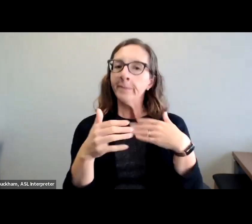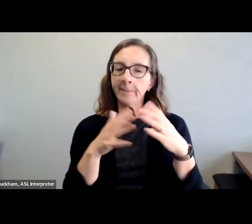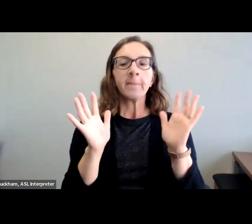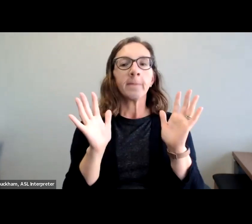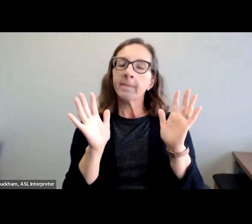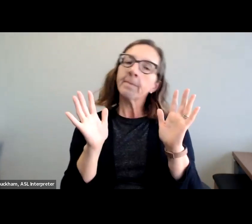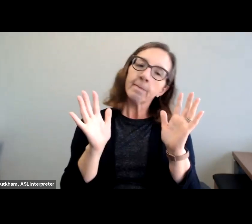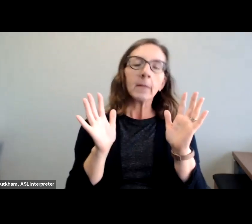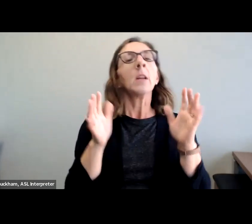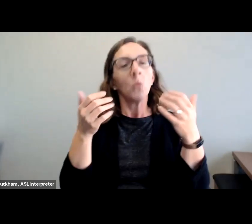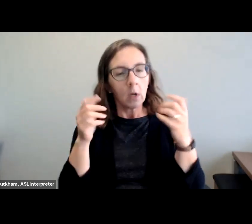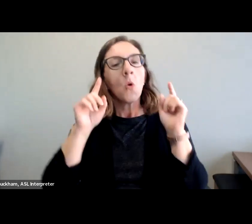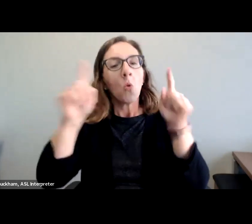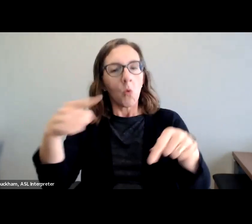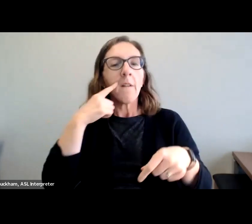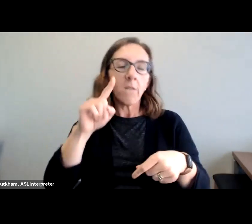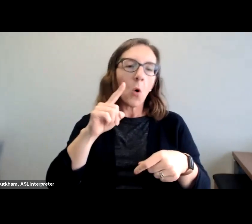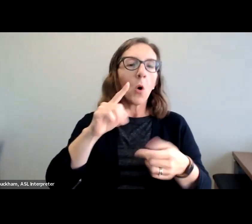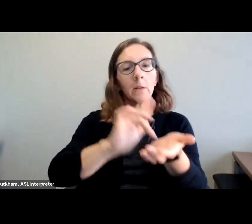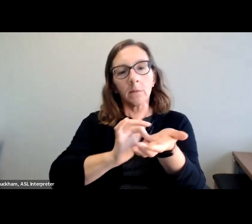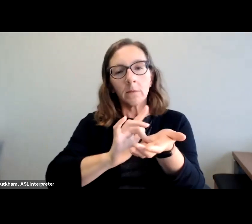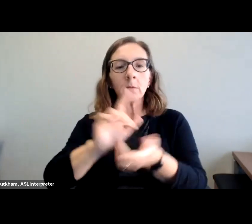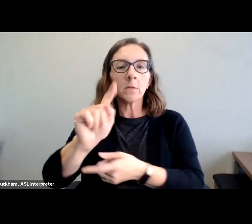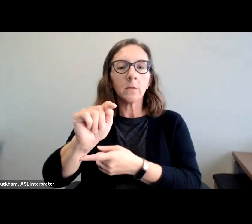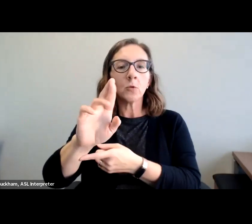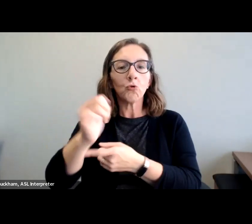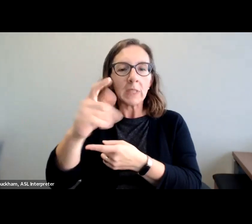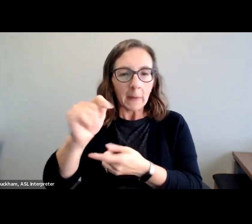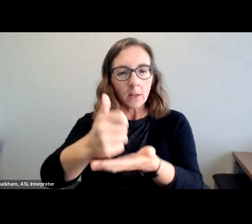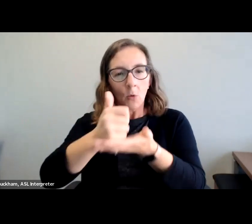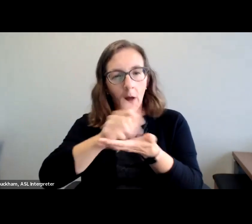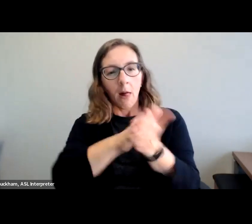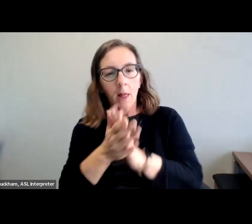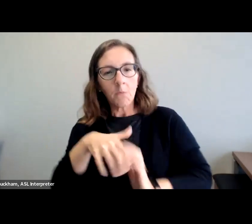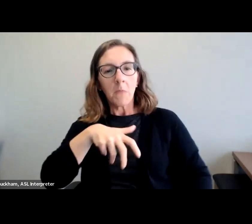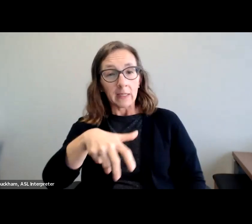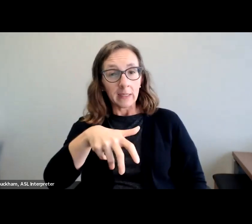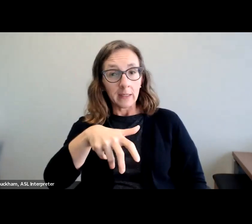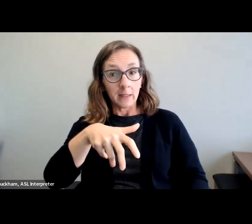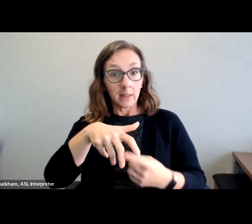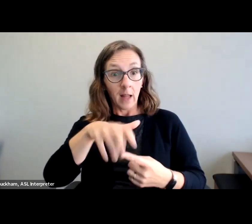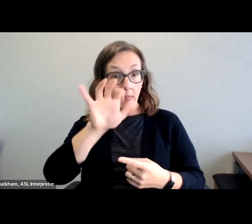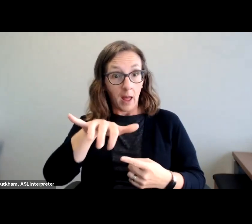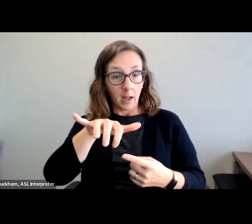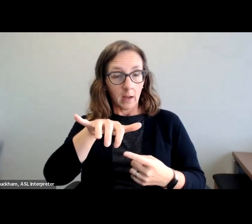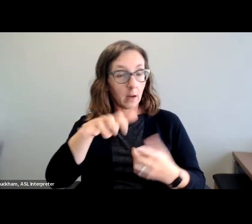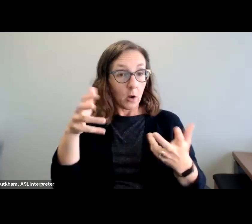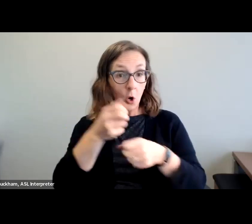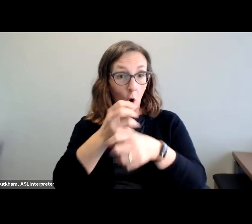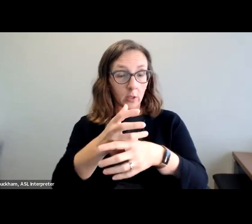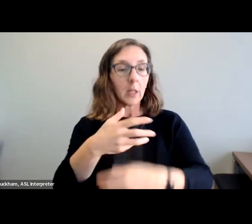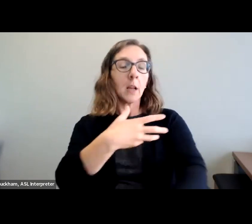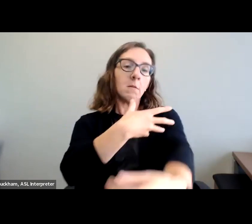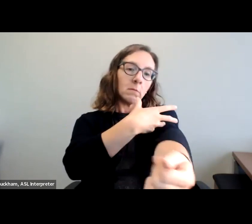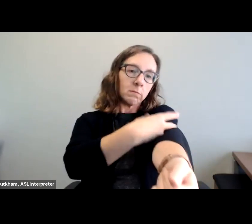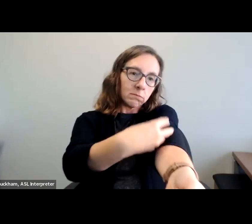take fertility treatments and drugs, and with all of that comes blood work and